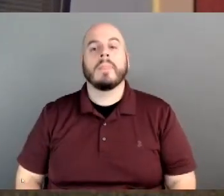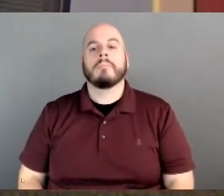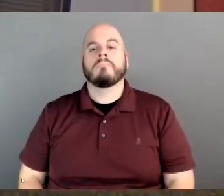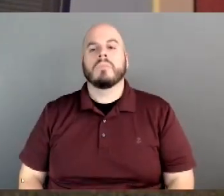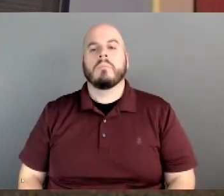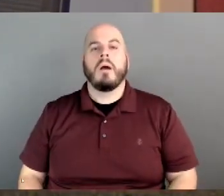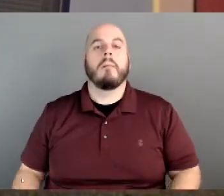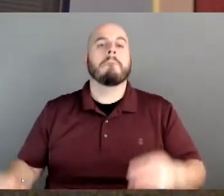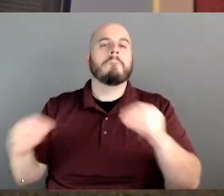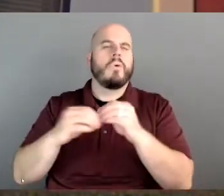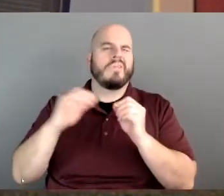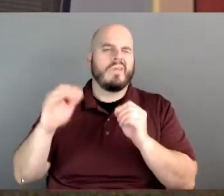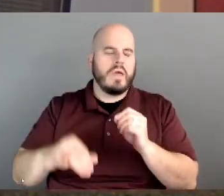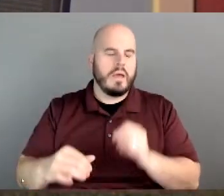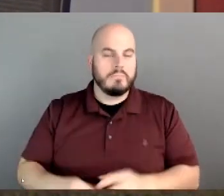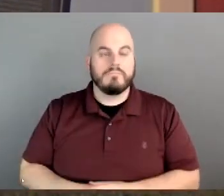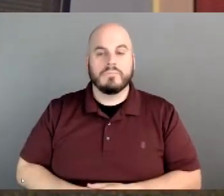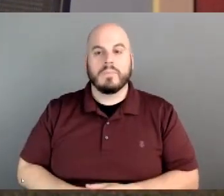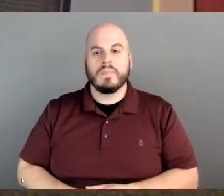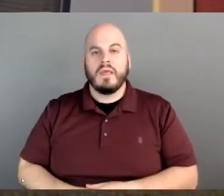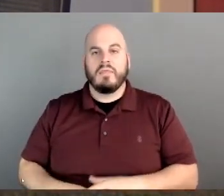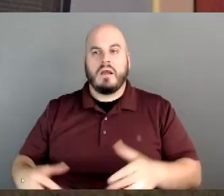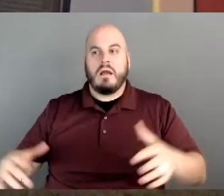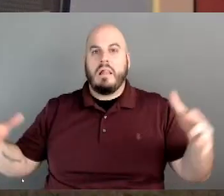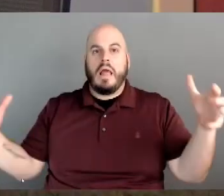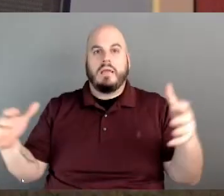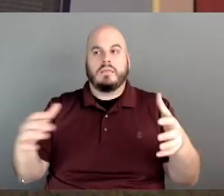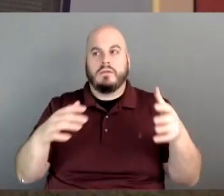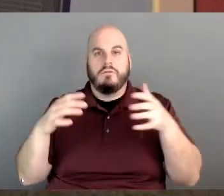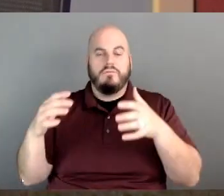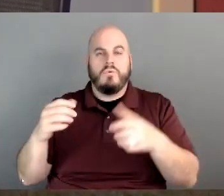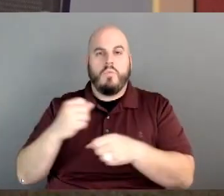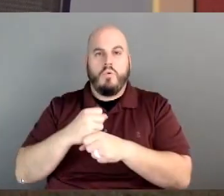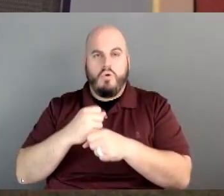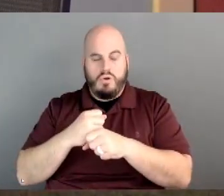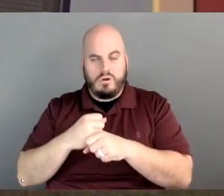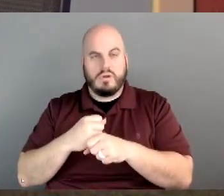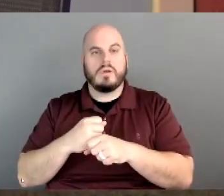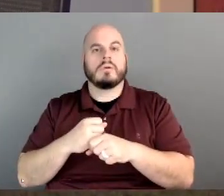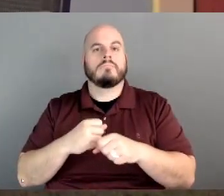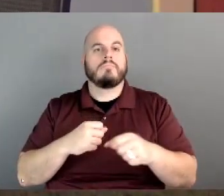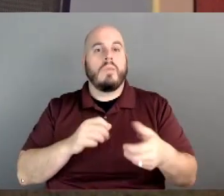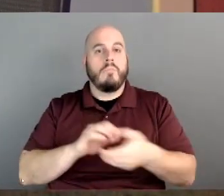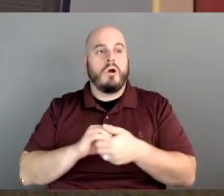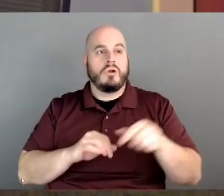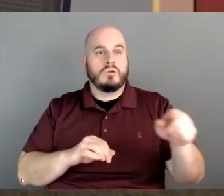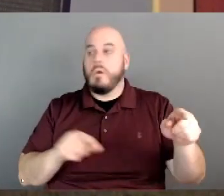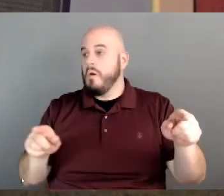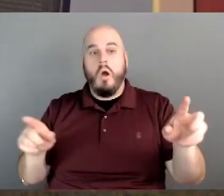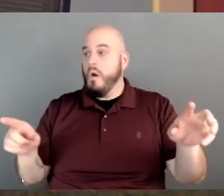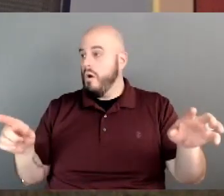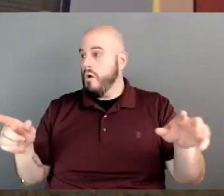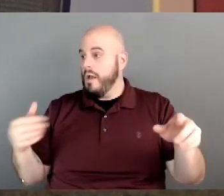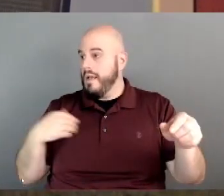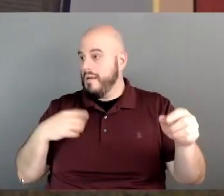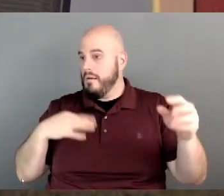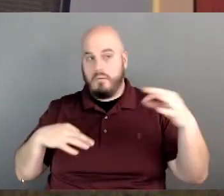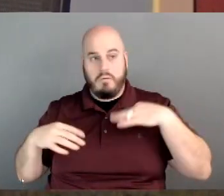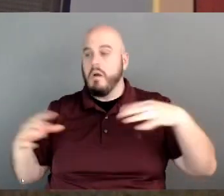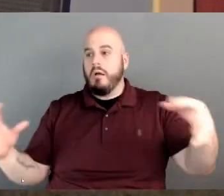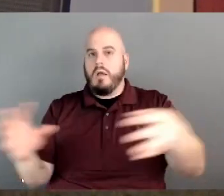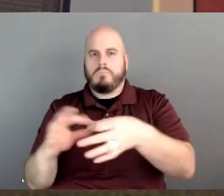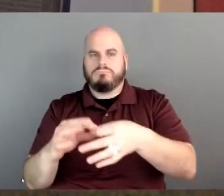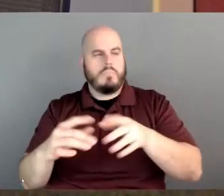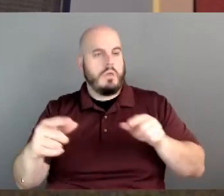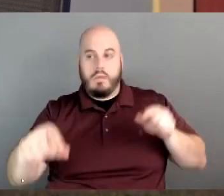I think that the collective work that you're doing and linking those particular partners within our community is going to be so expansive in how